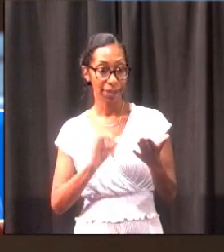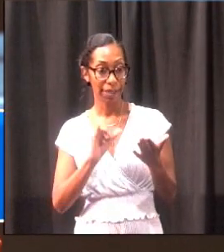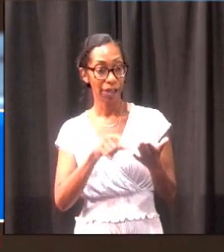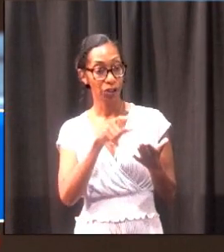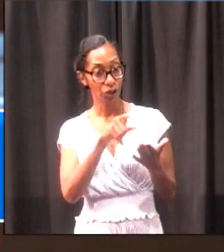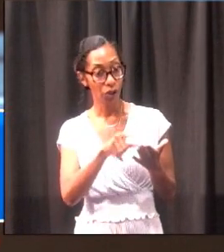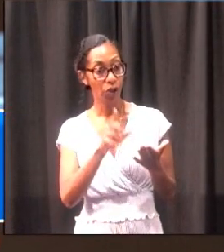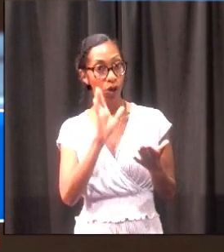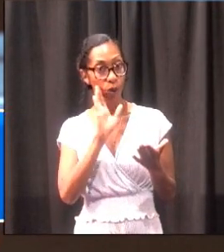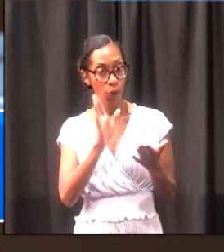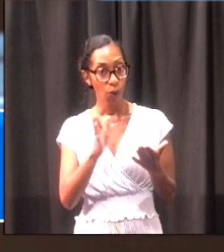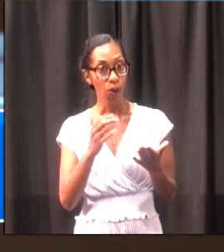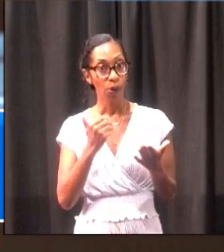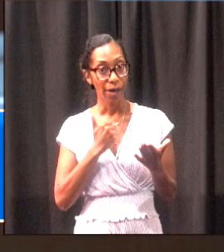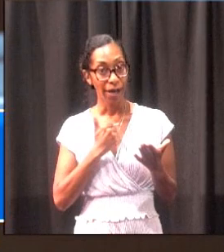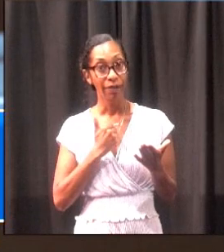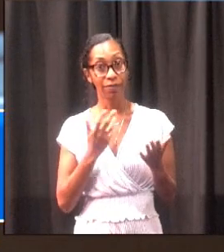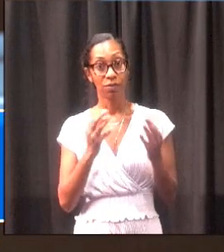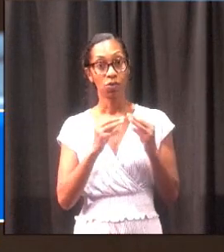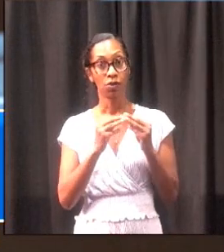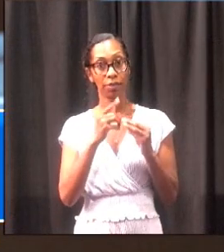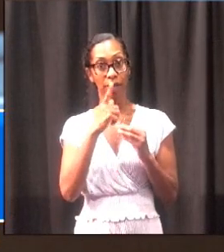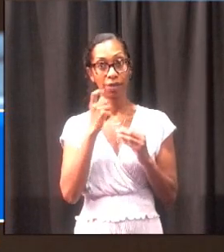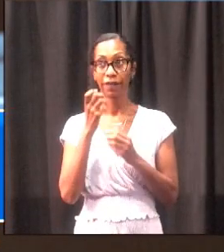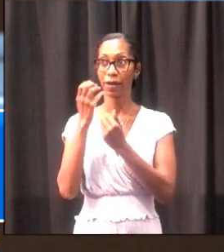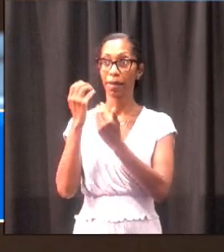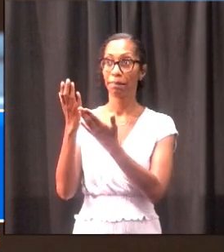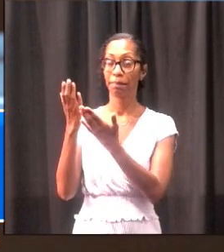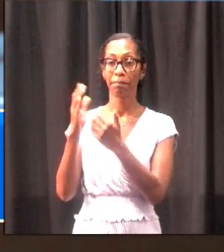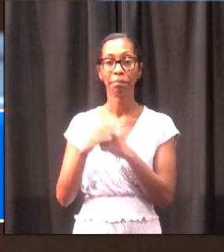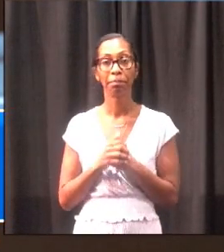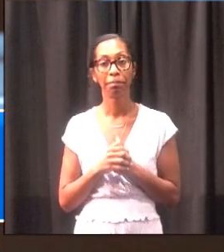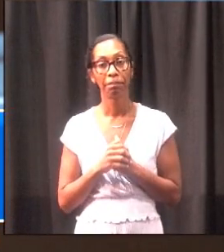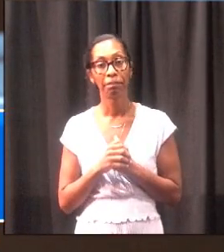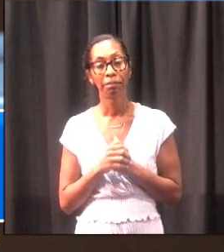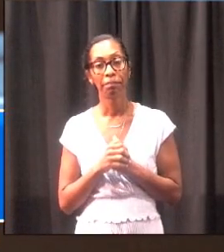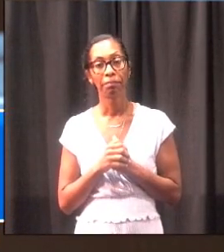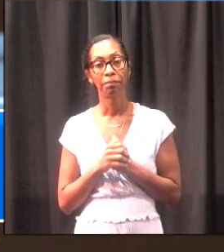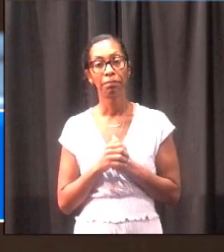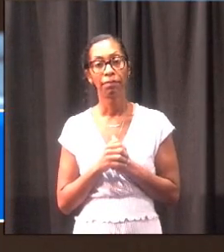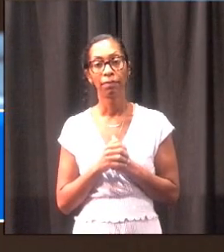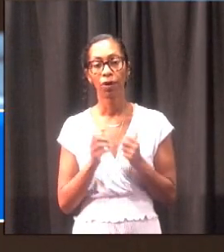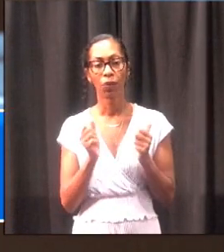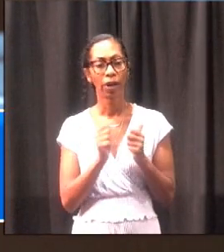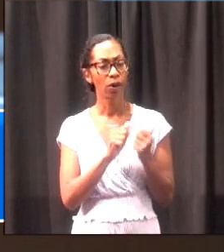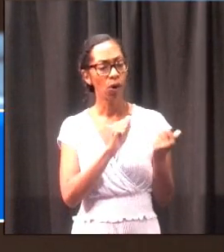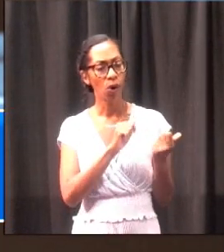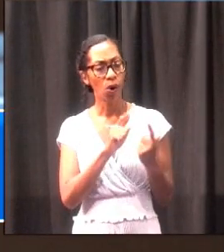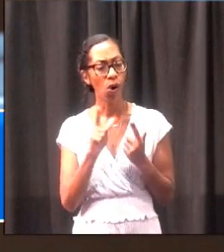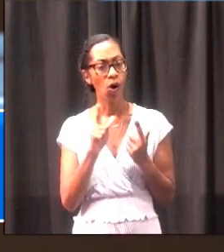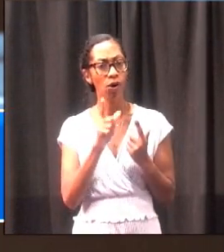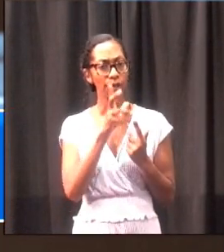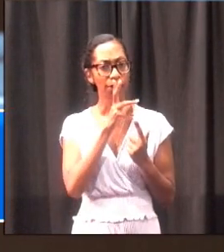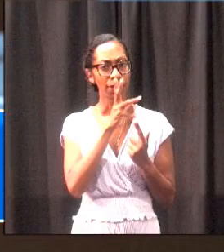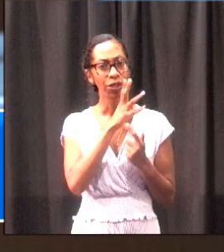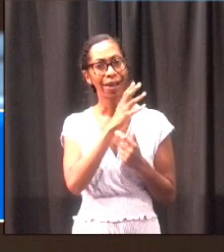enriched in everything by him, in all utterance and all